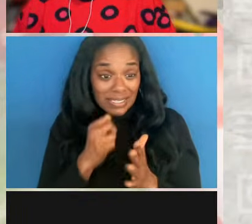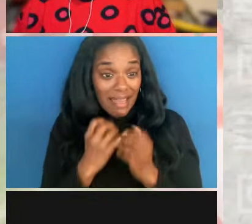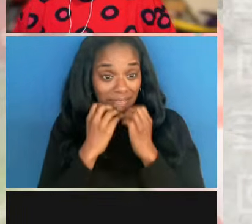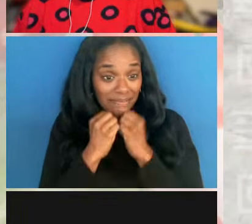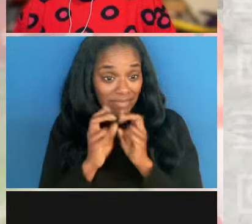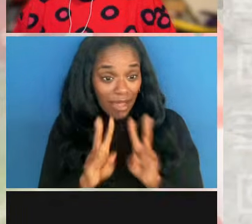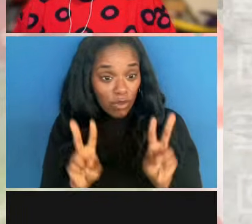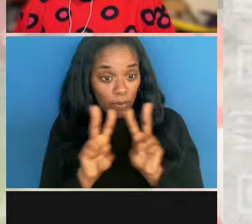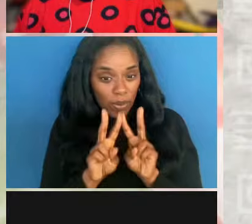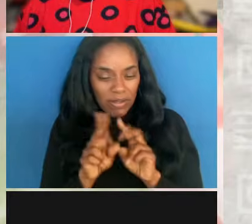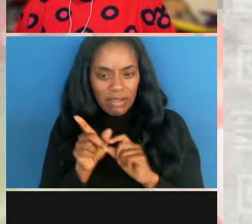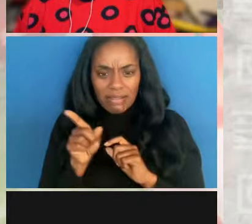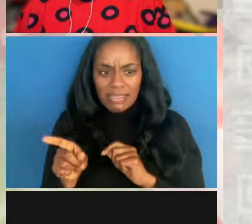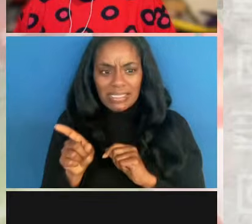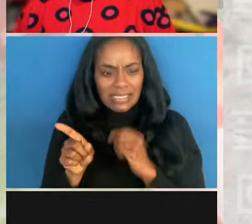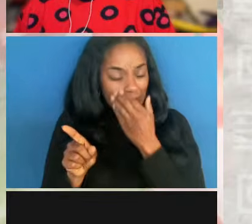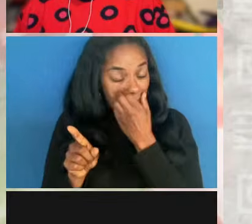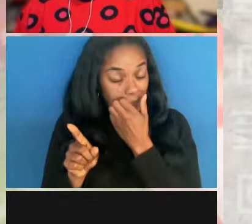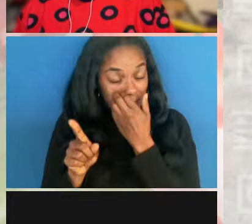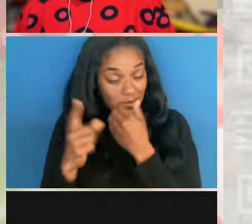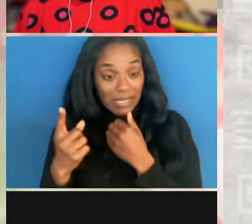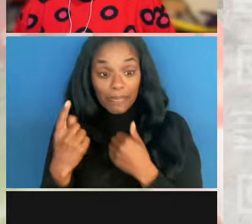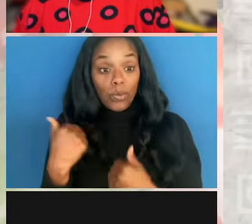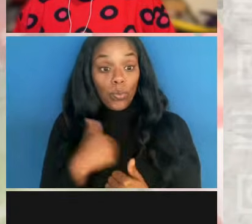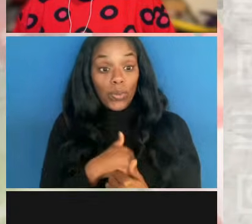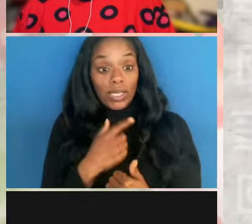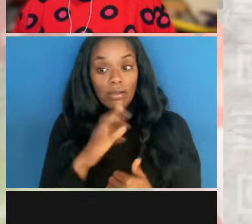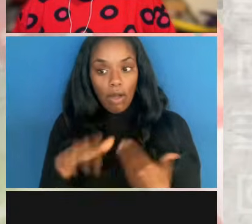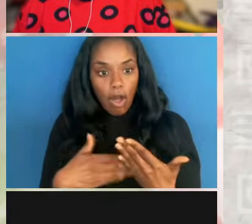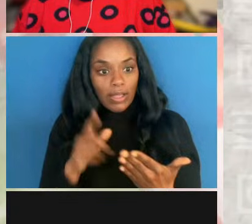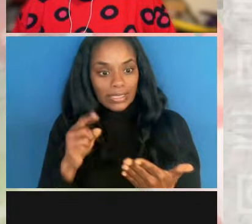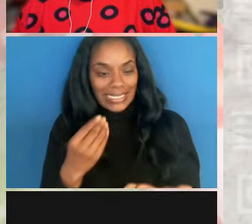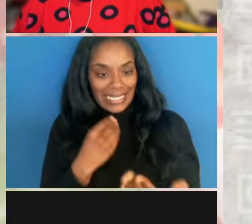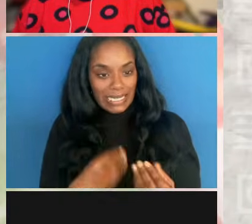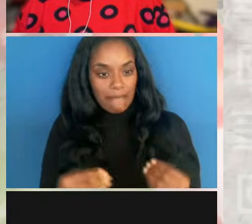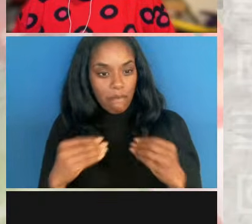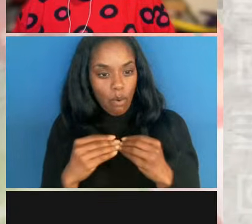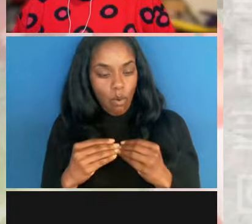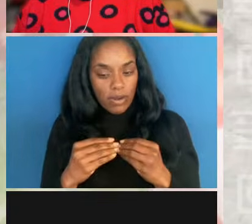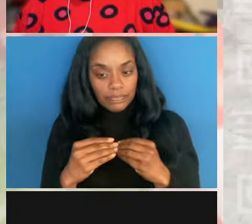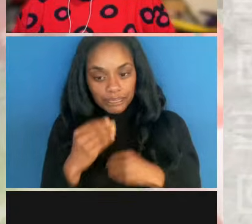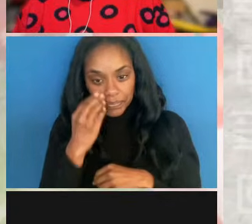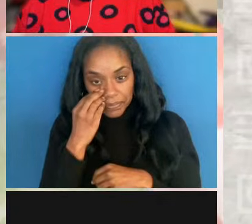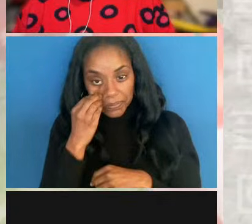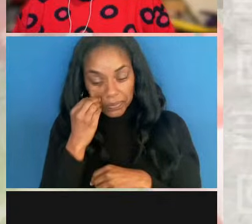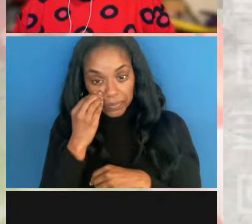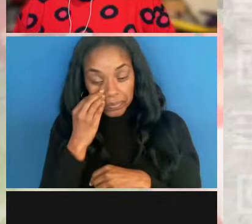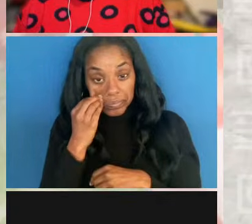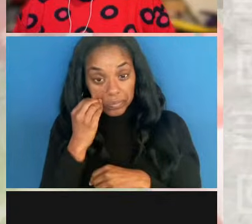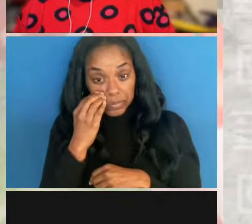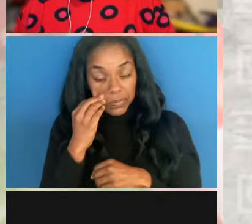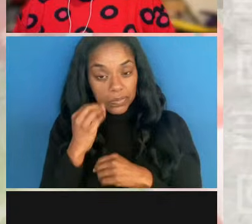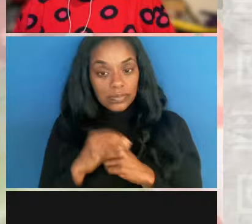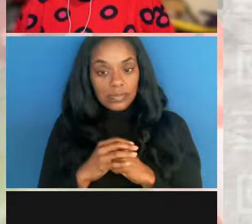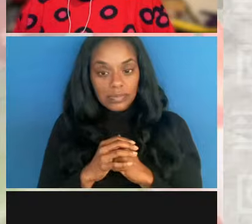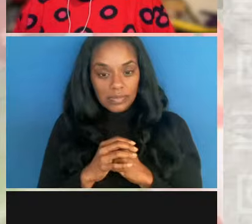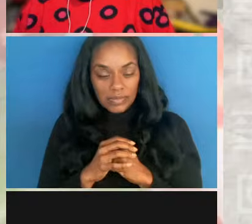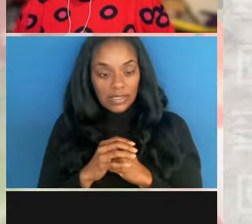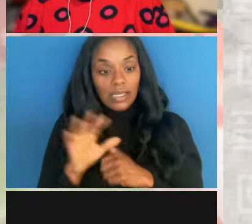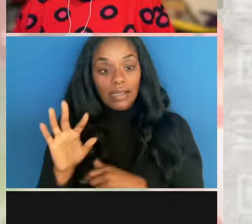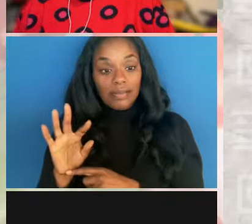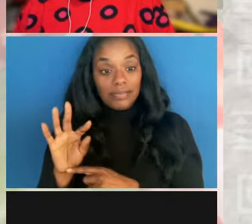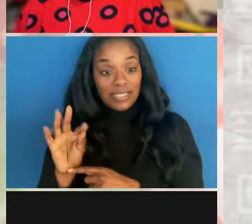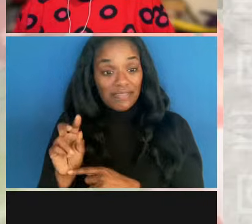we all need to be eating more of, because in addition to everything listed here, or as it started off with, fiber is